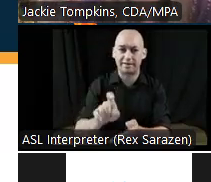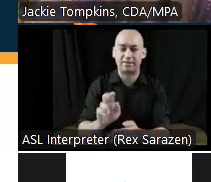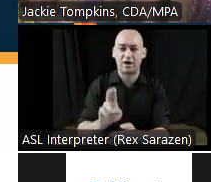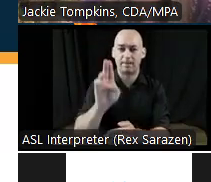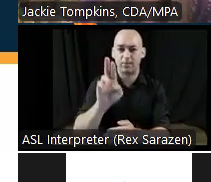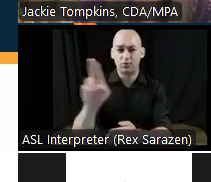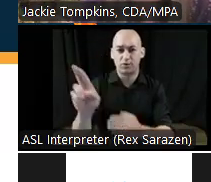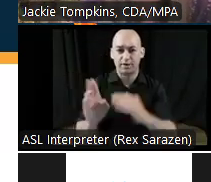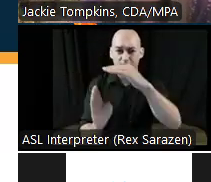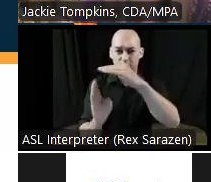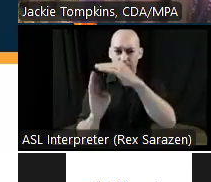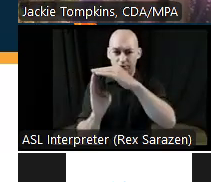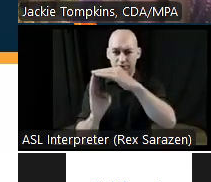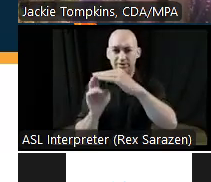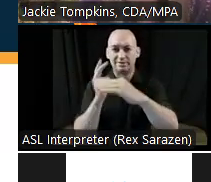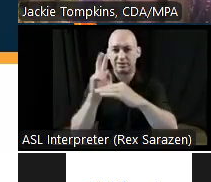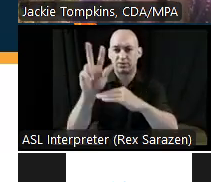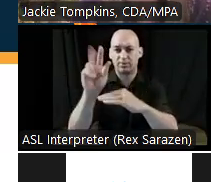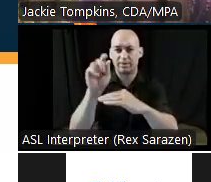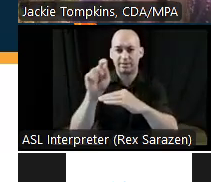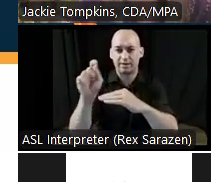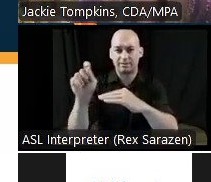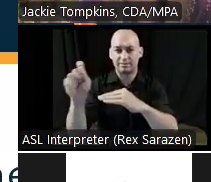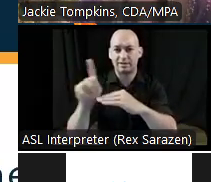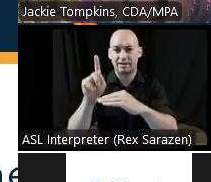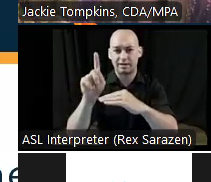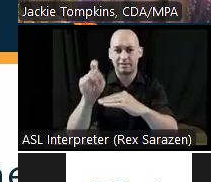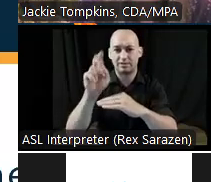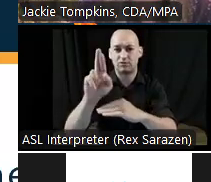dots. Click there and select rename.